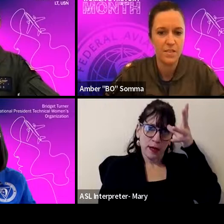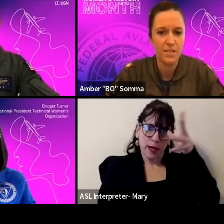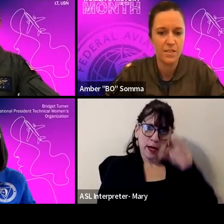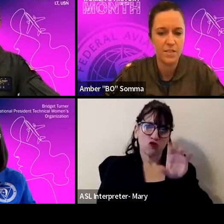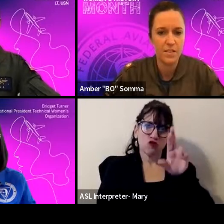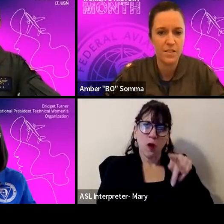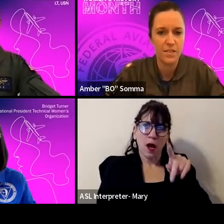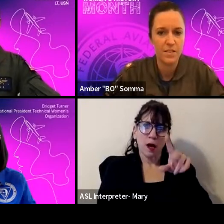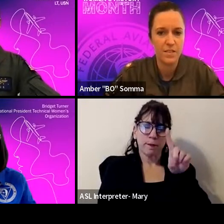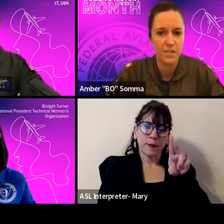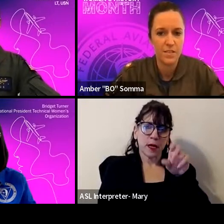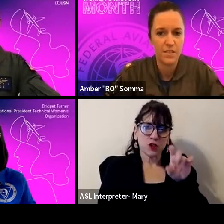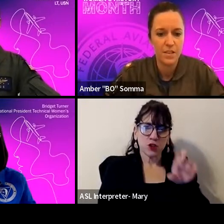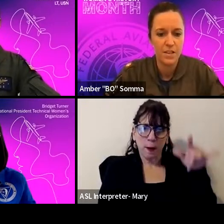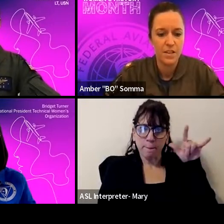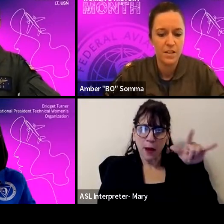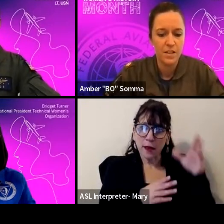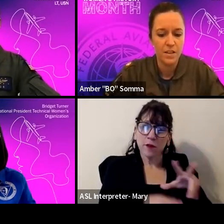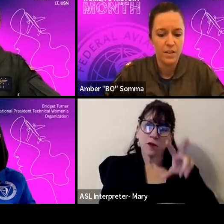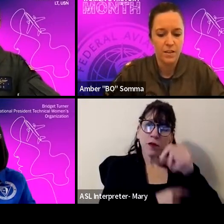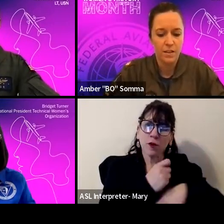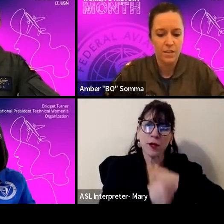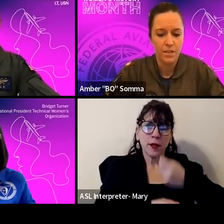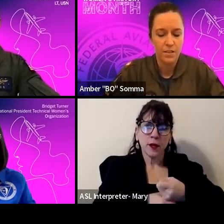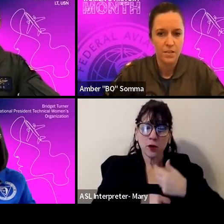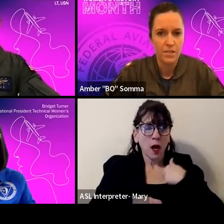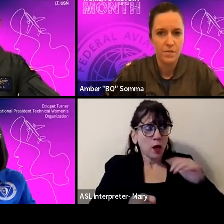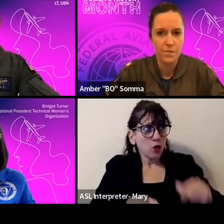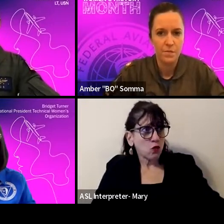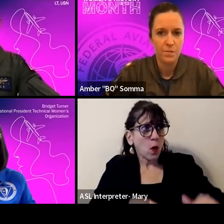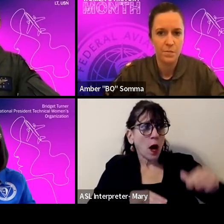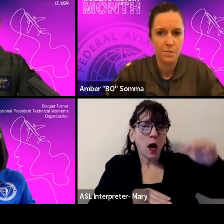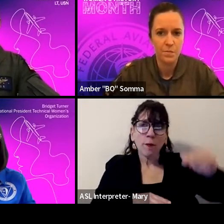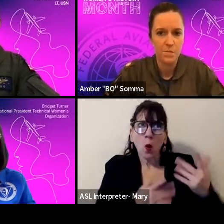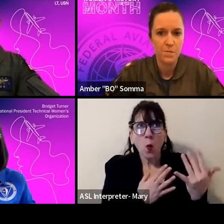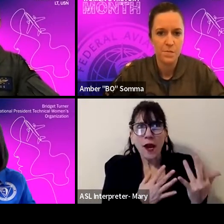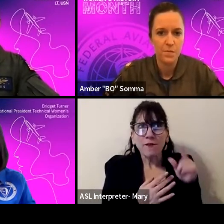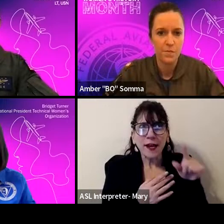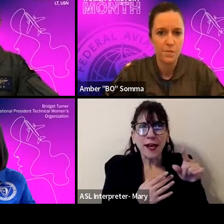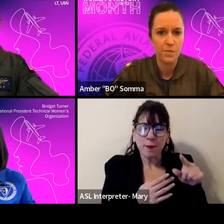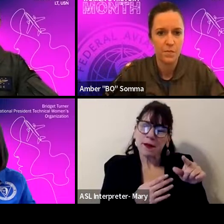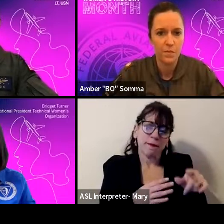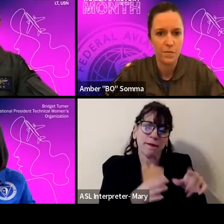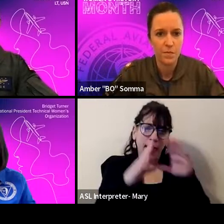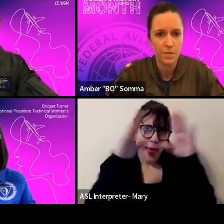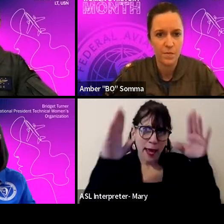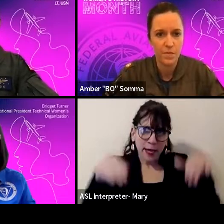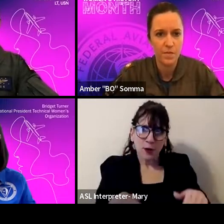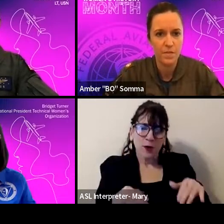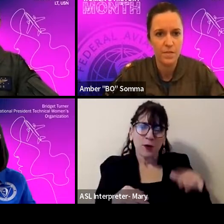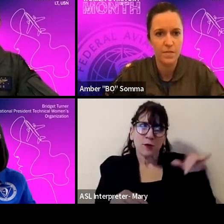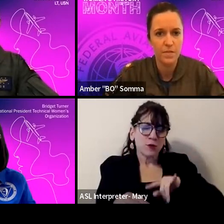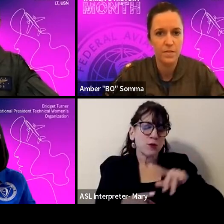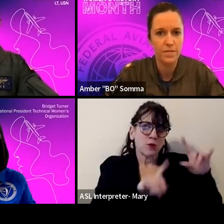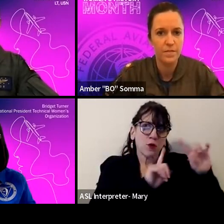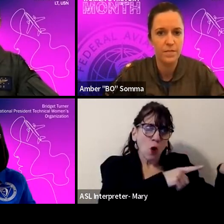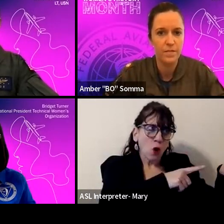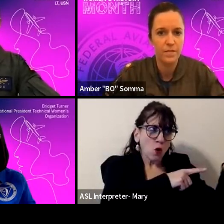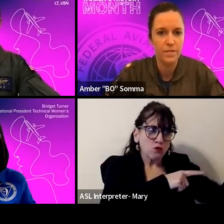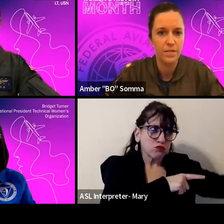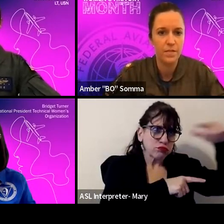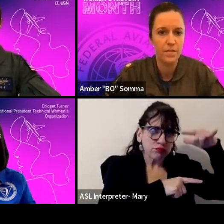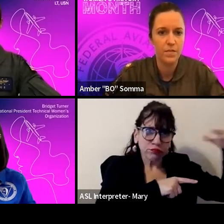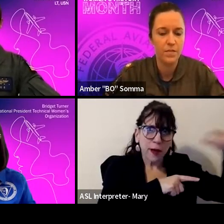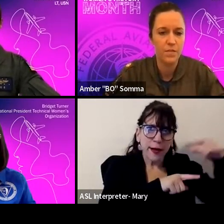duster pilot for 30 years. So I grew up essentially waiting for him in the hangar to go do jobs and come back. I was obsessed